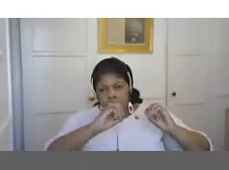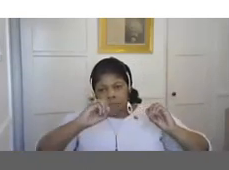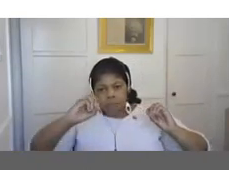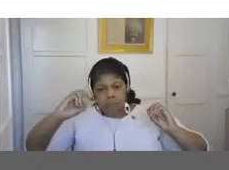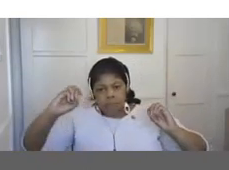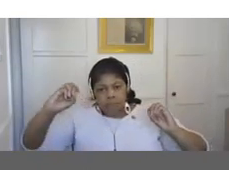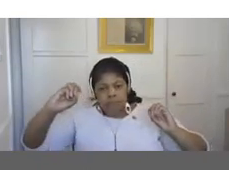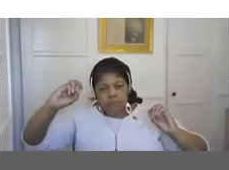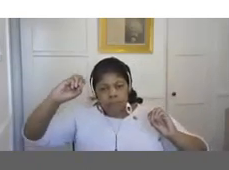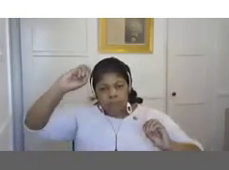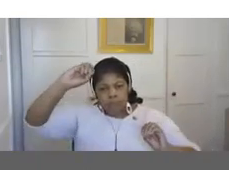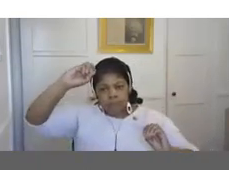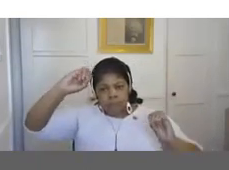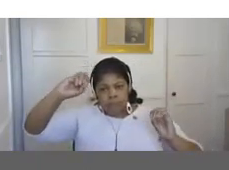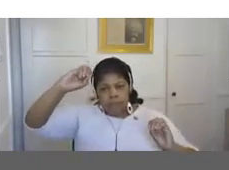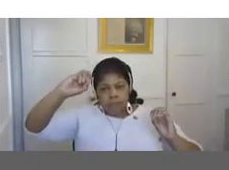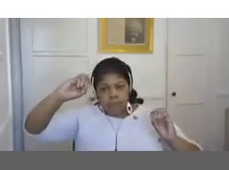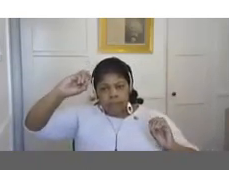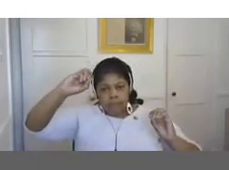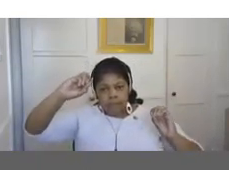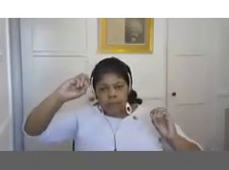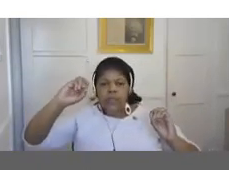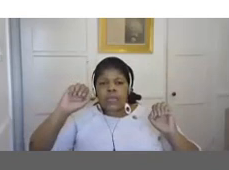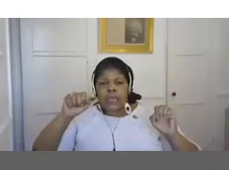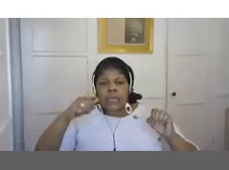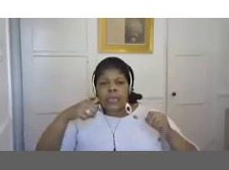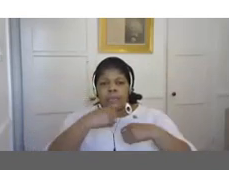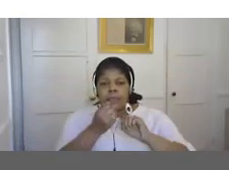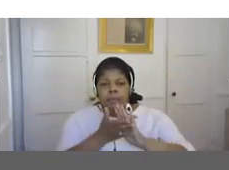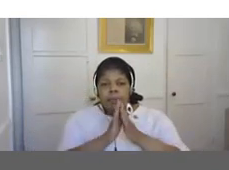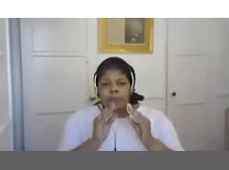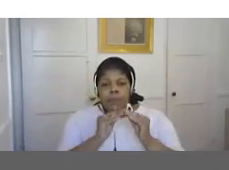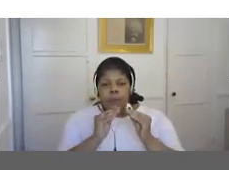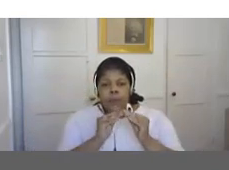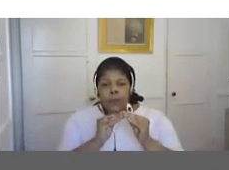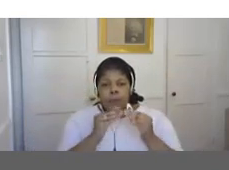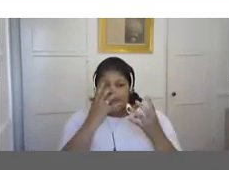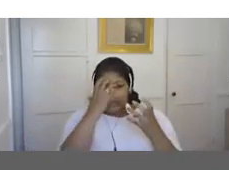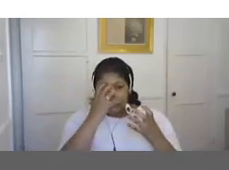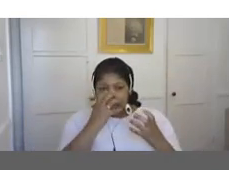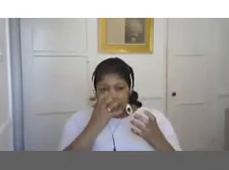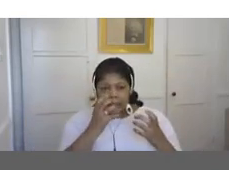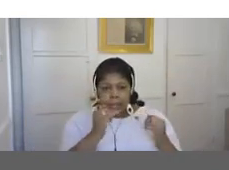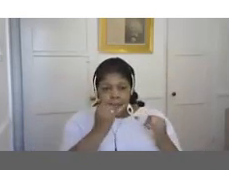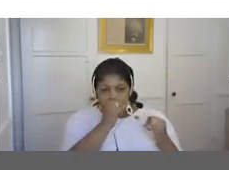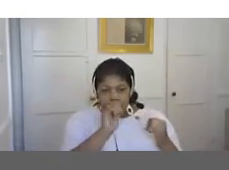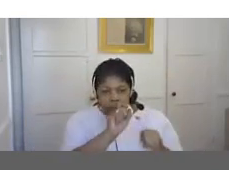I can also make them a little bit more intense by changing this a little bit. And then I can